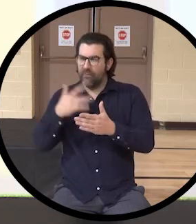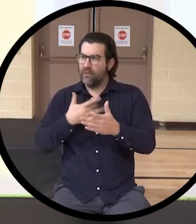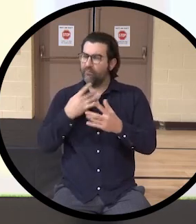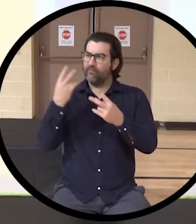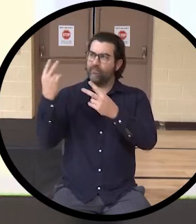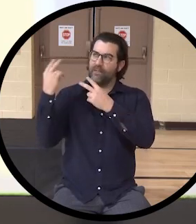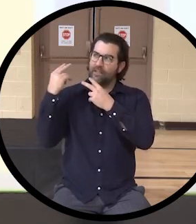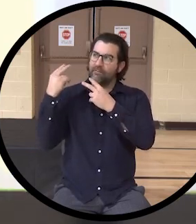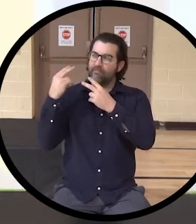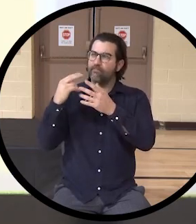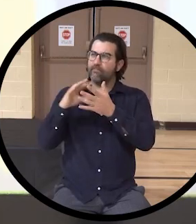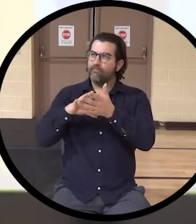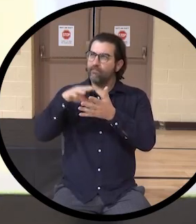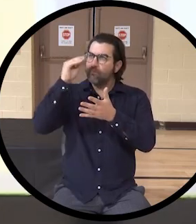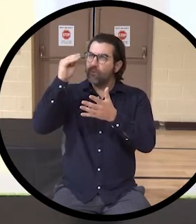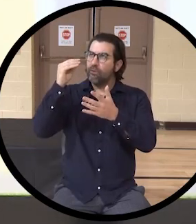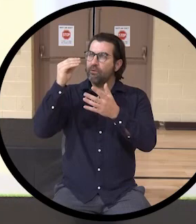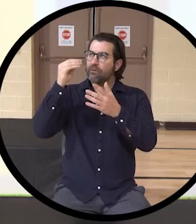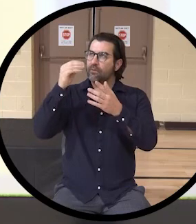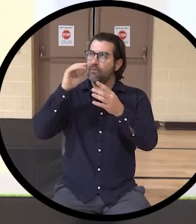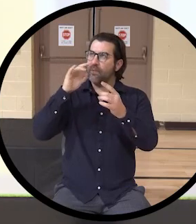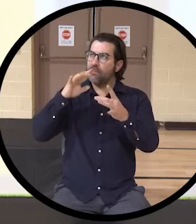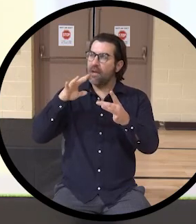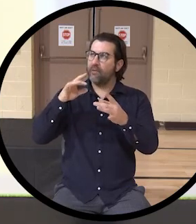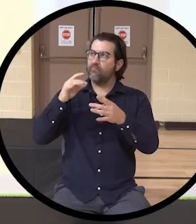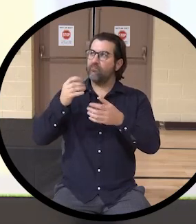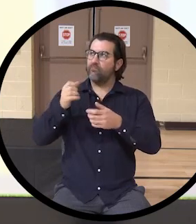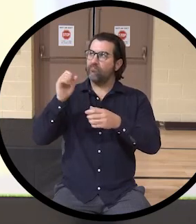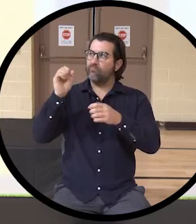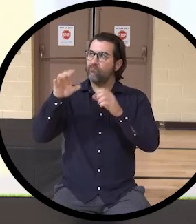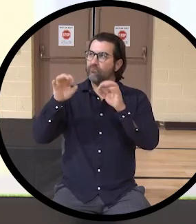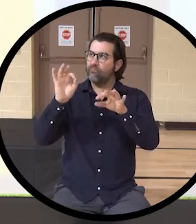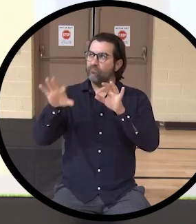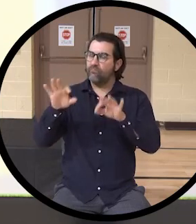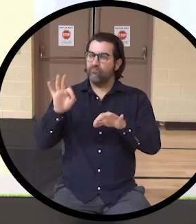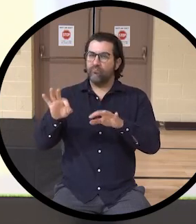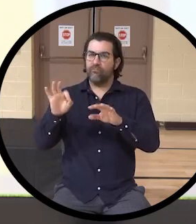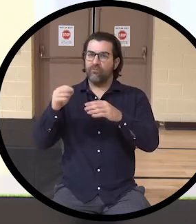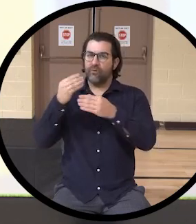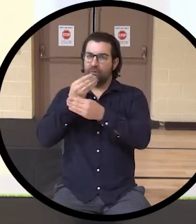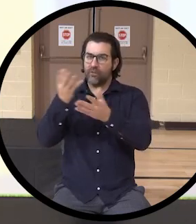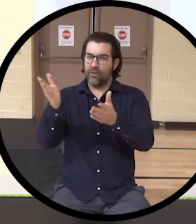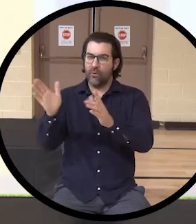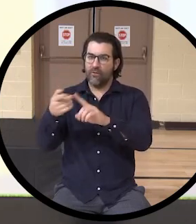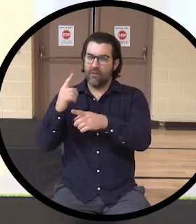you've learned something, have thoughts, can share with your friends and family, neighbors, et cetera.